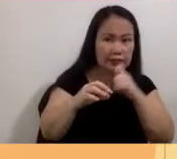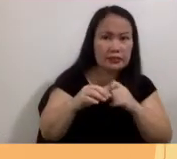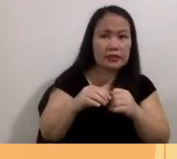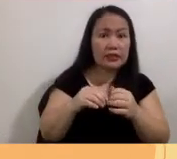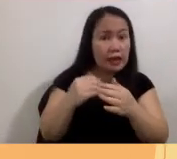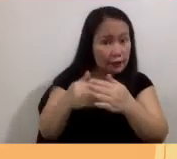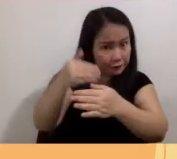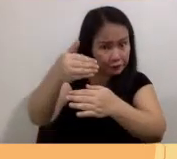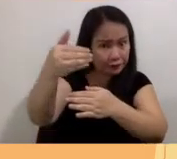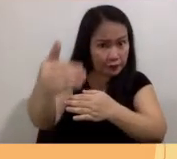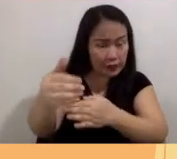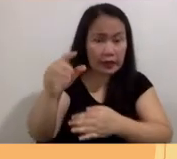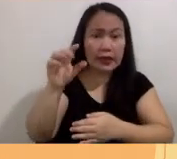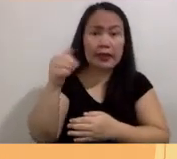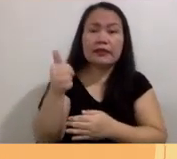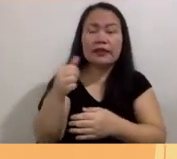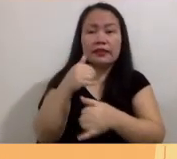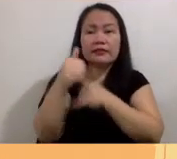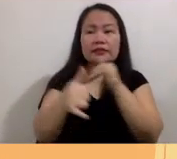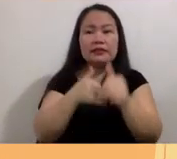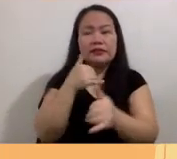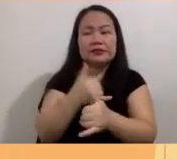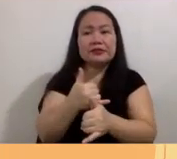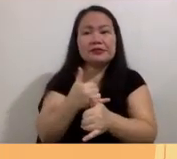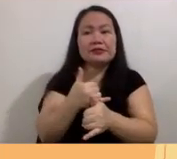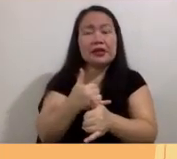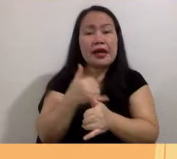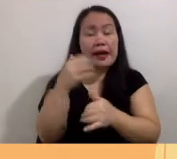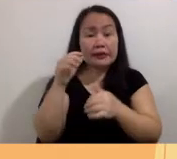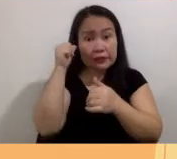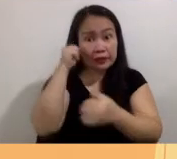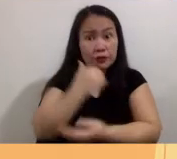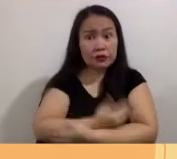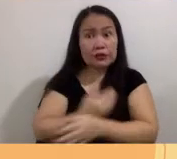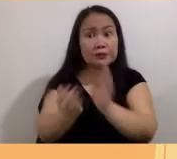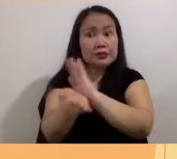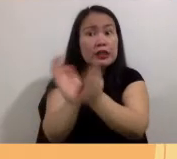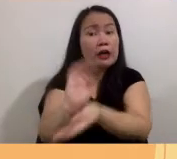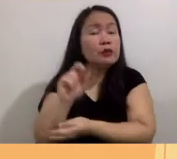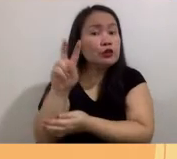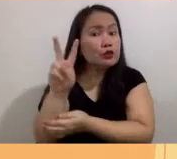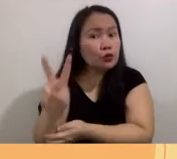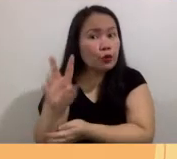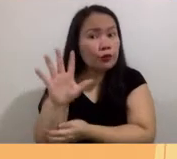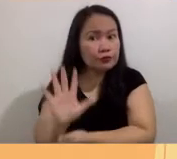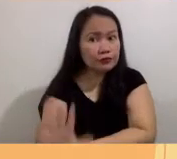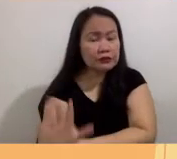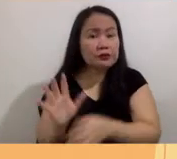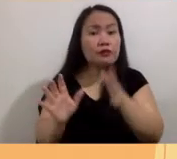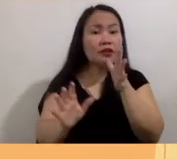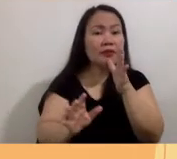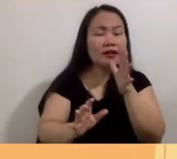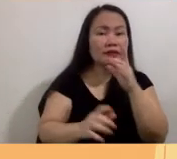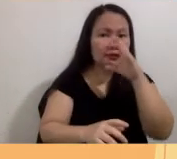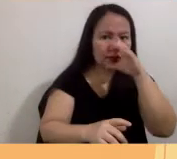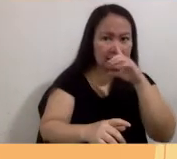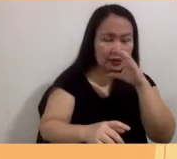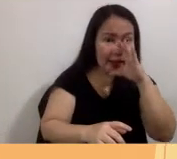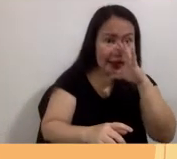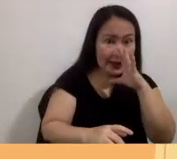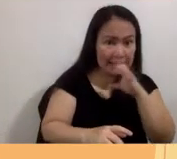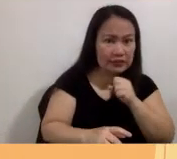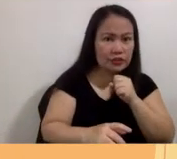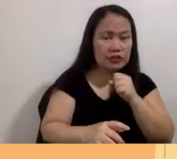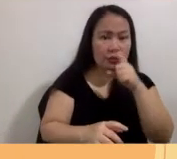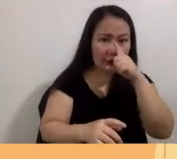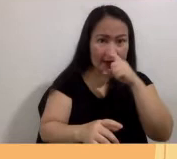daughter will be 2/5 of her mother's age. So, understanding the problem, we're done with that.